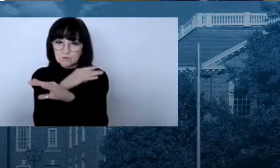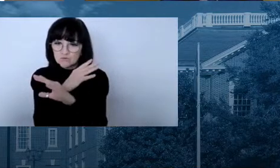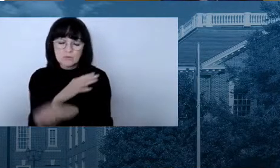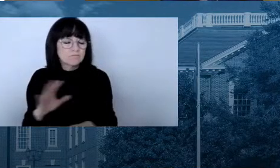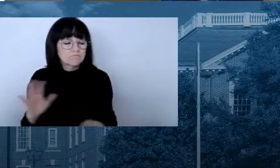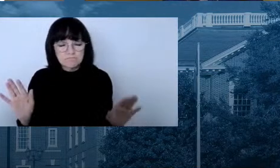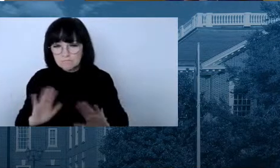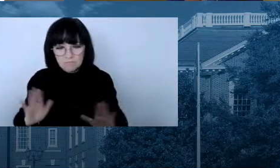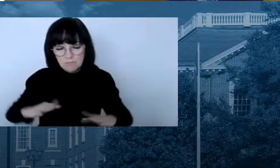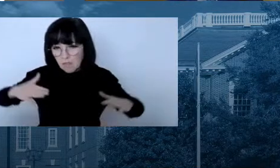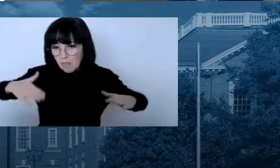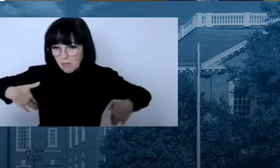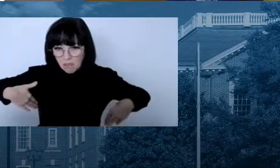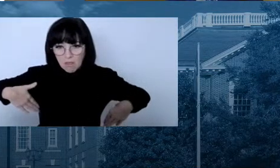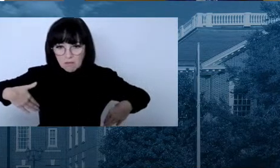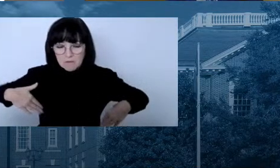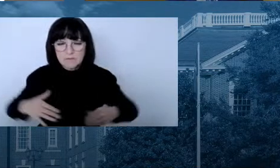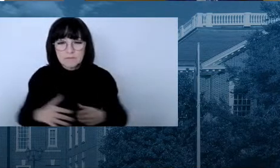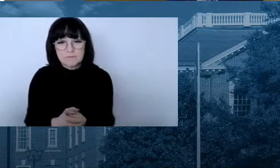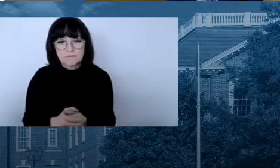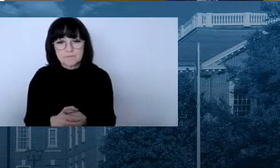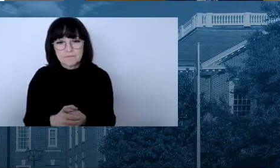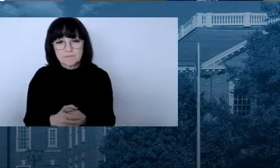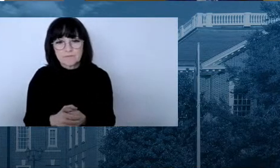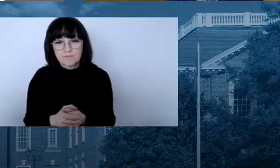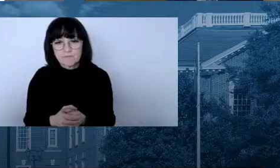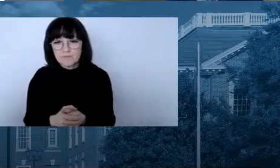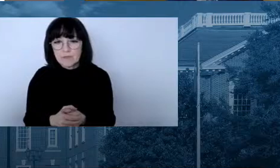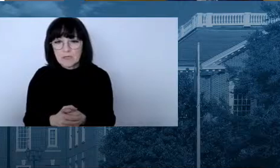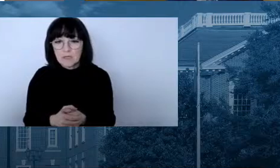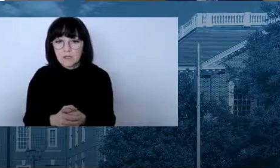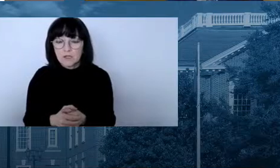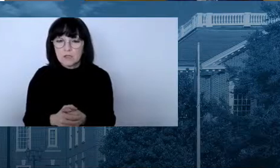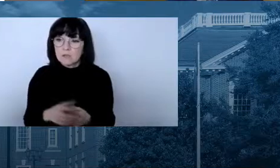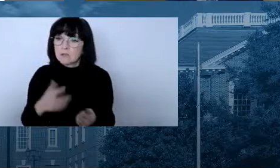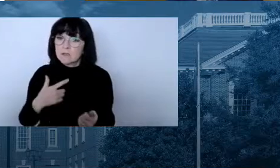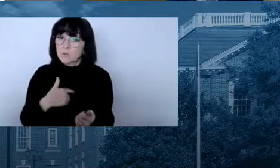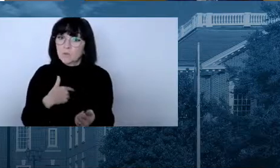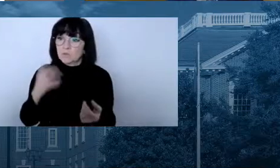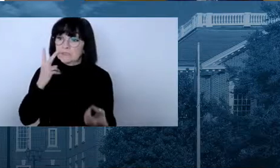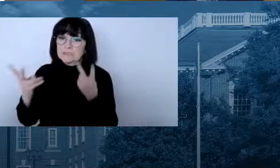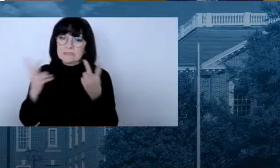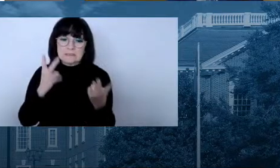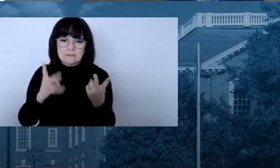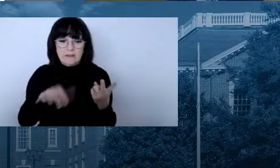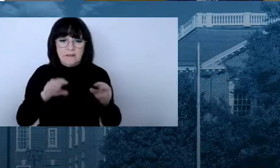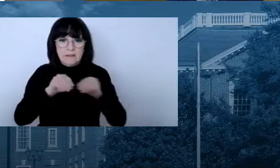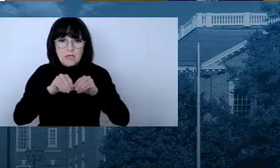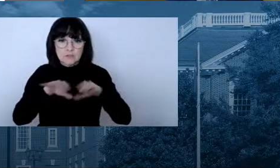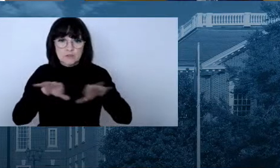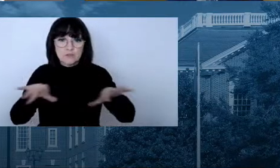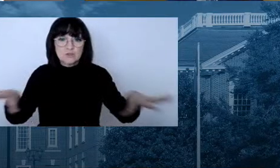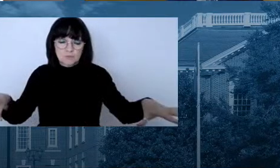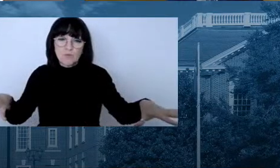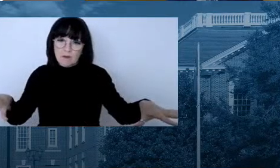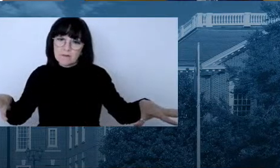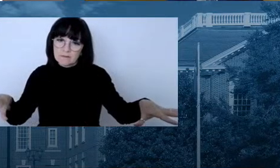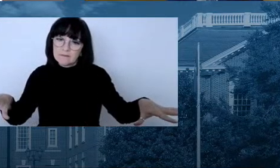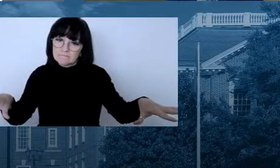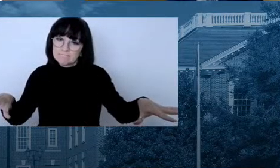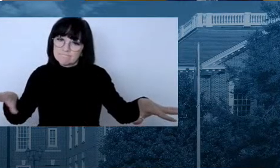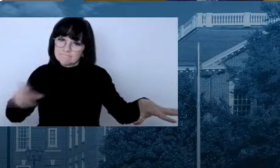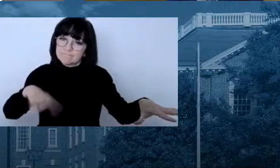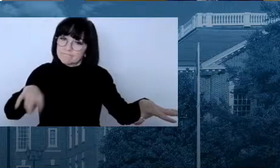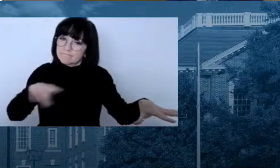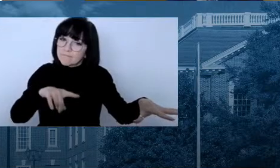state. And obviously, I think what we're seeing is spread that's pretty pervasive. It's